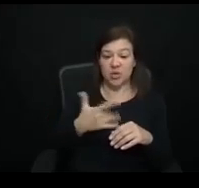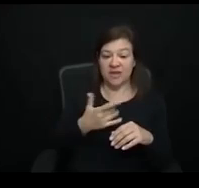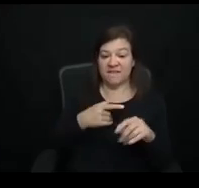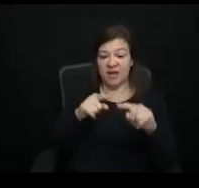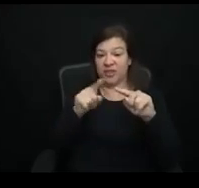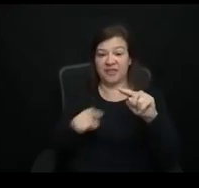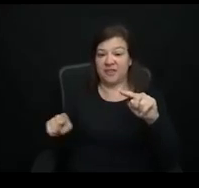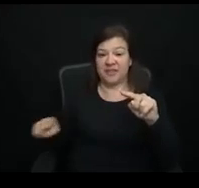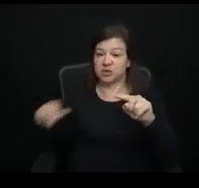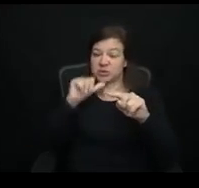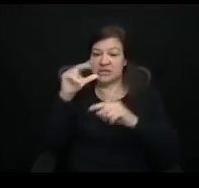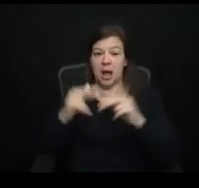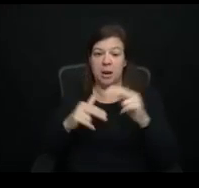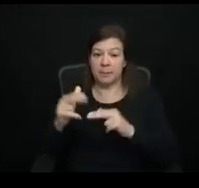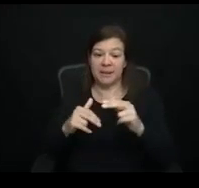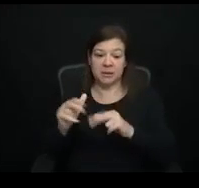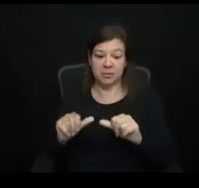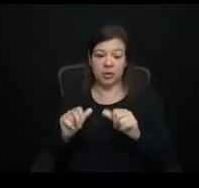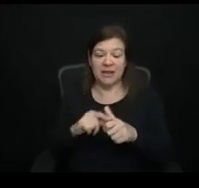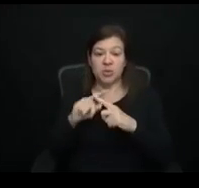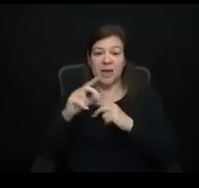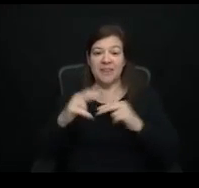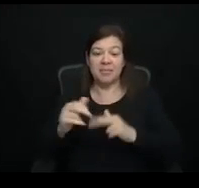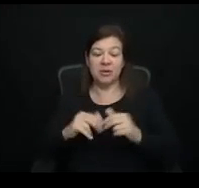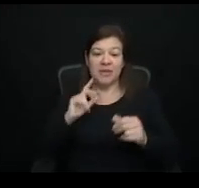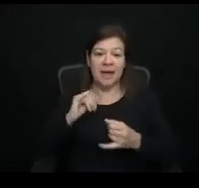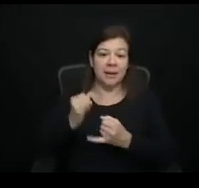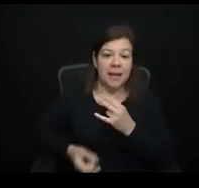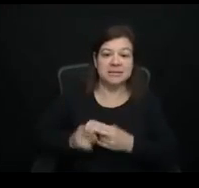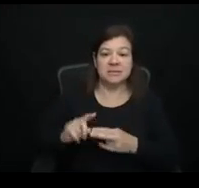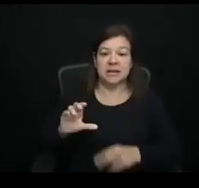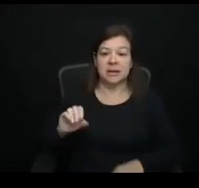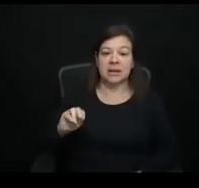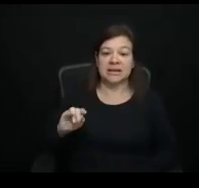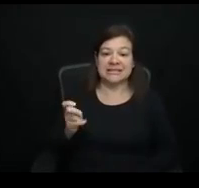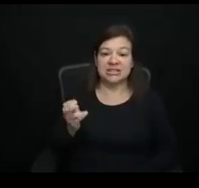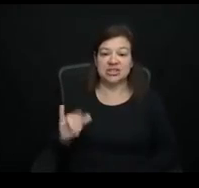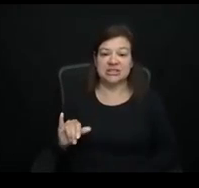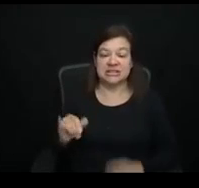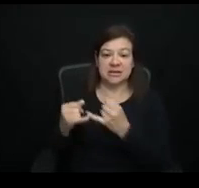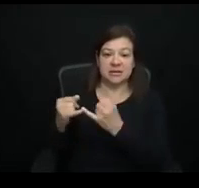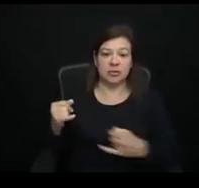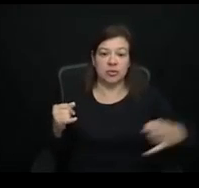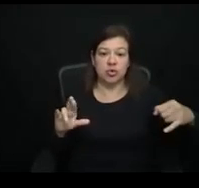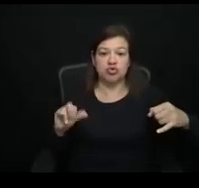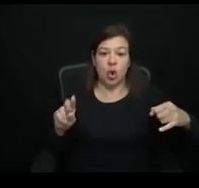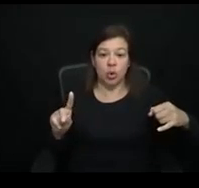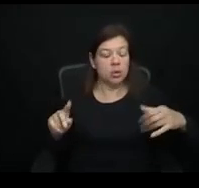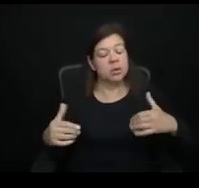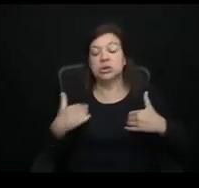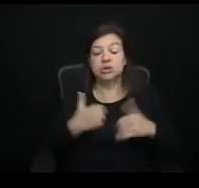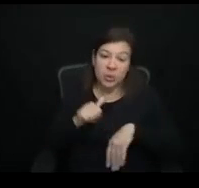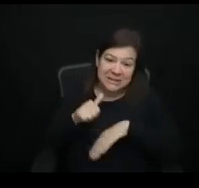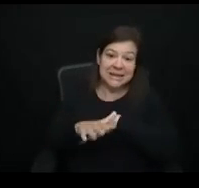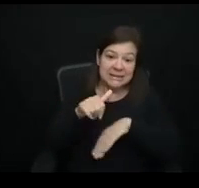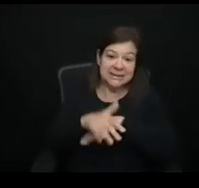effort to build that contingency line. They felt that was too dangerous to send firefighters in, so we sent a couple more crews over